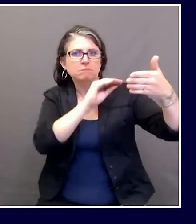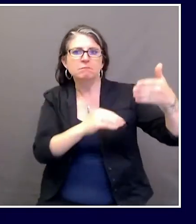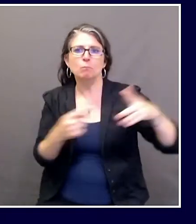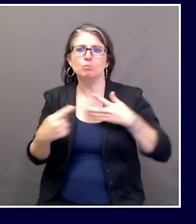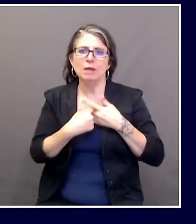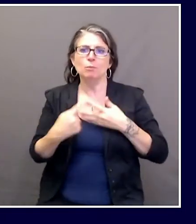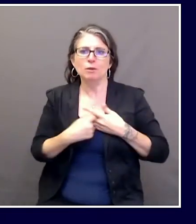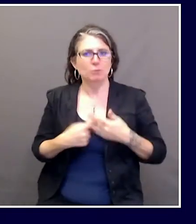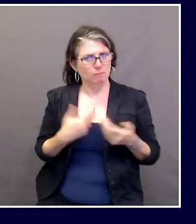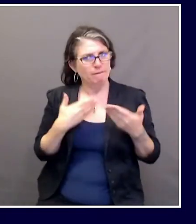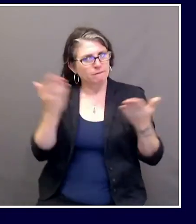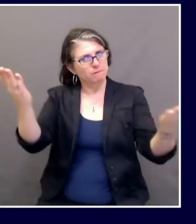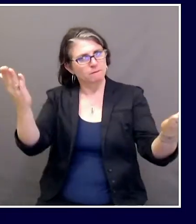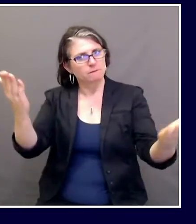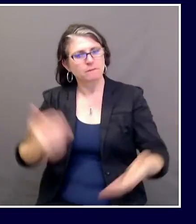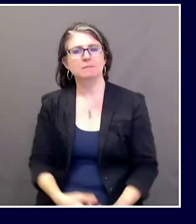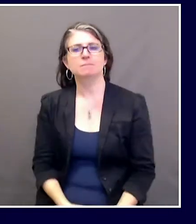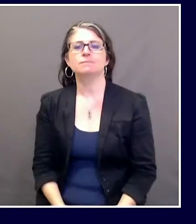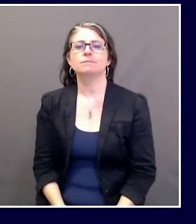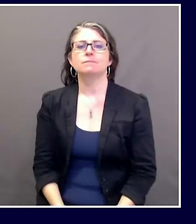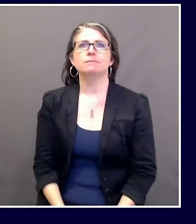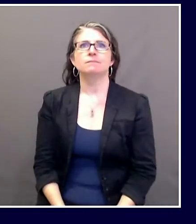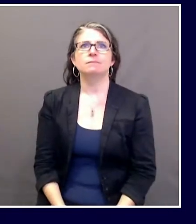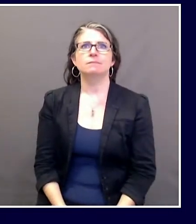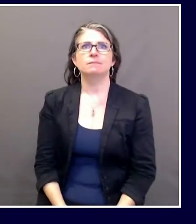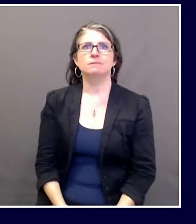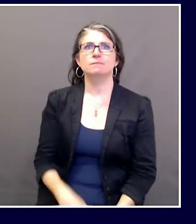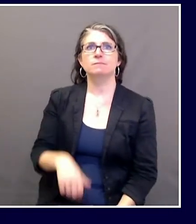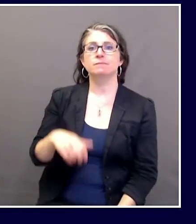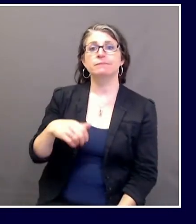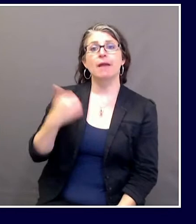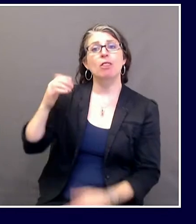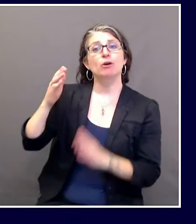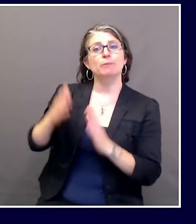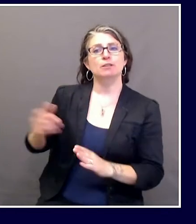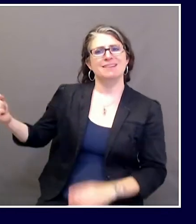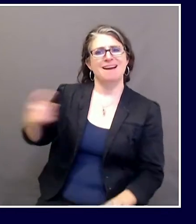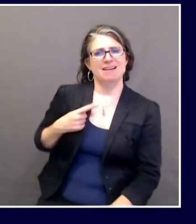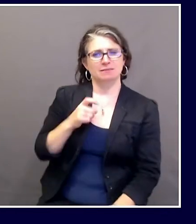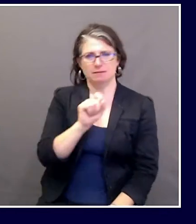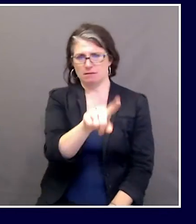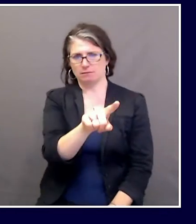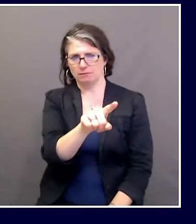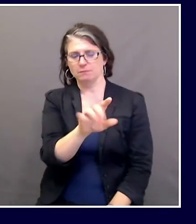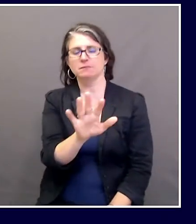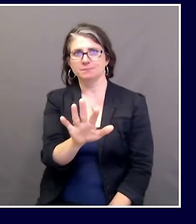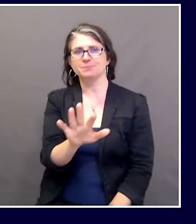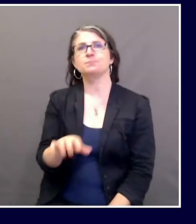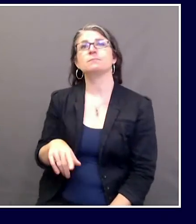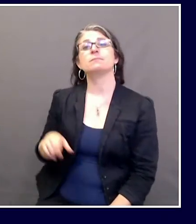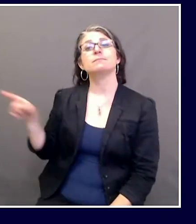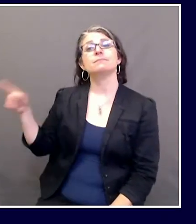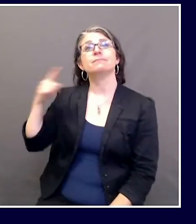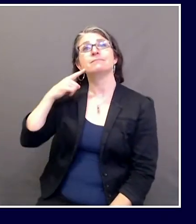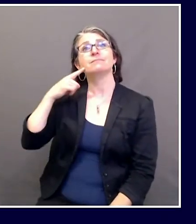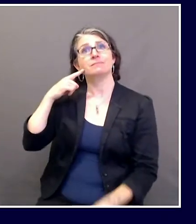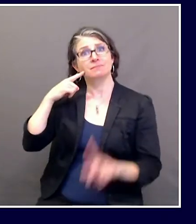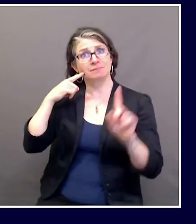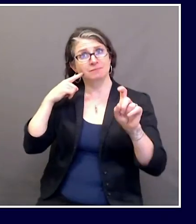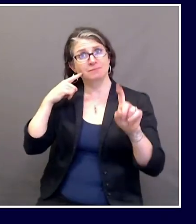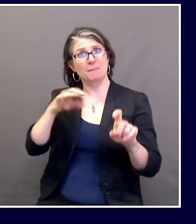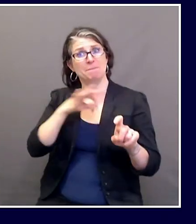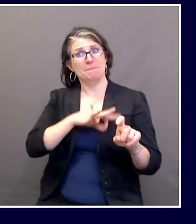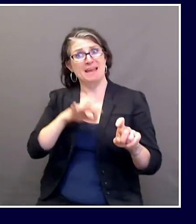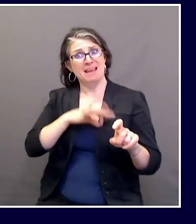listener asked if the CDC might consider posting information about active outbreaks on your website.